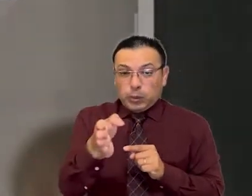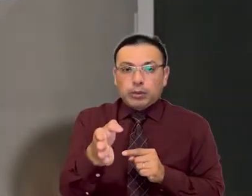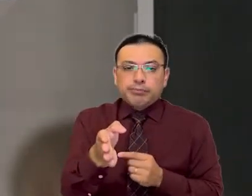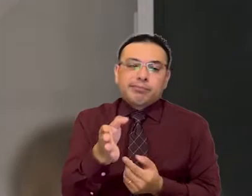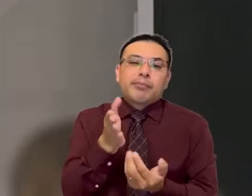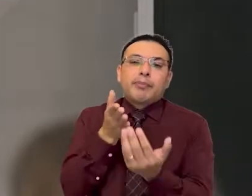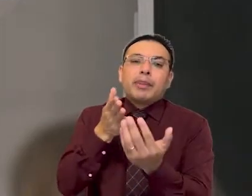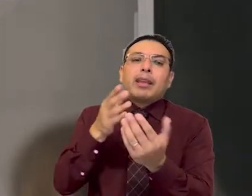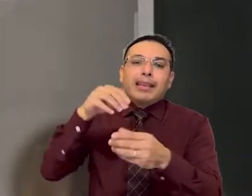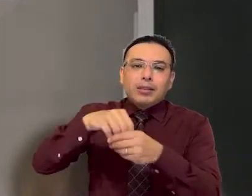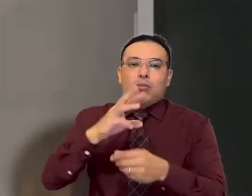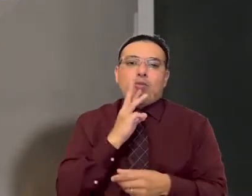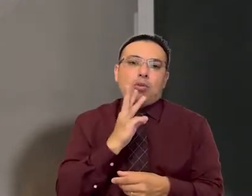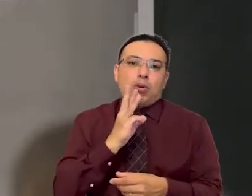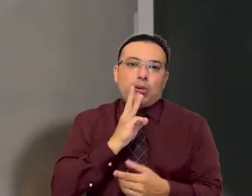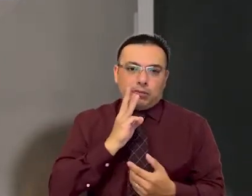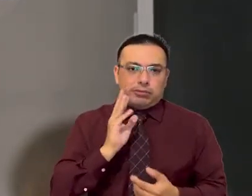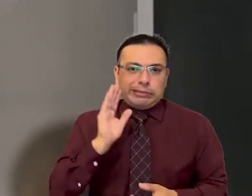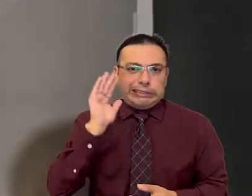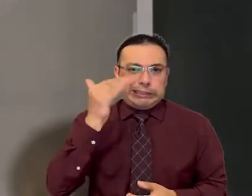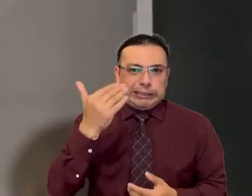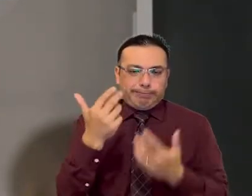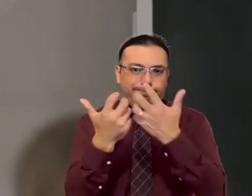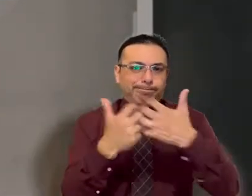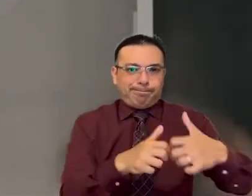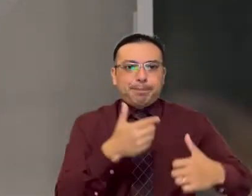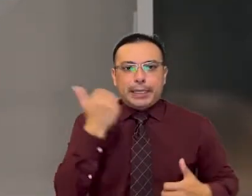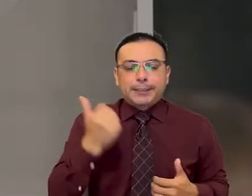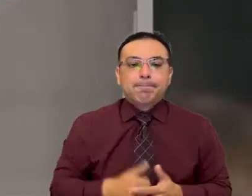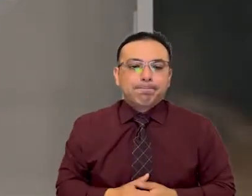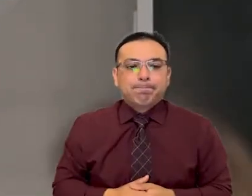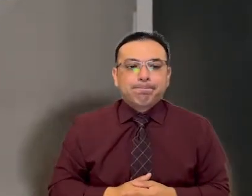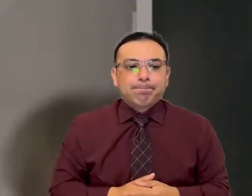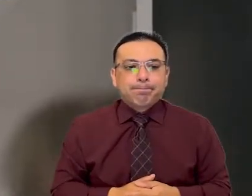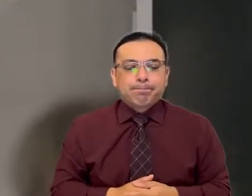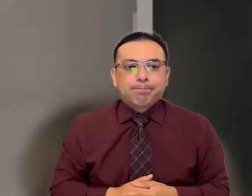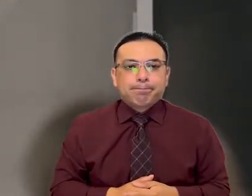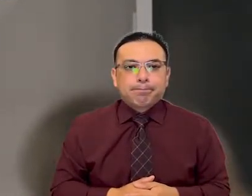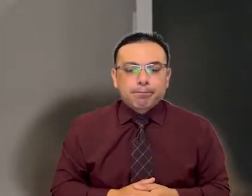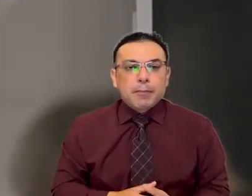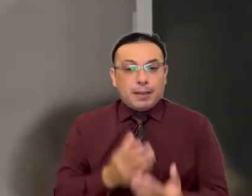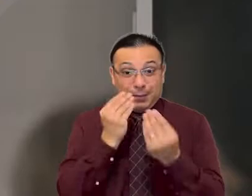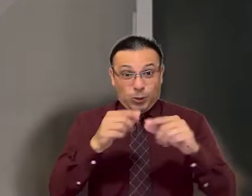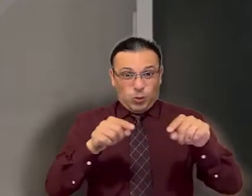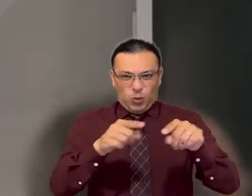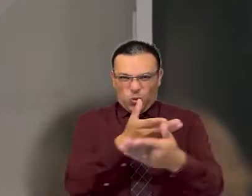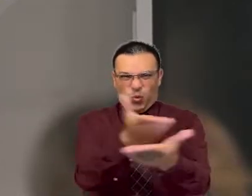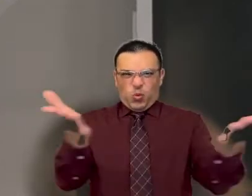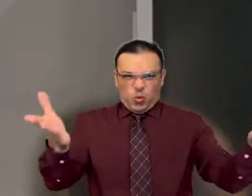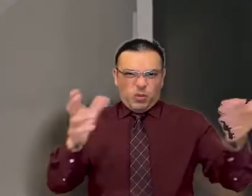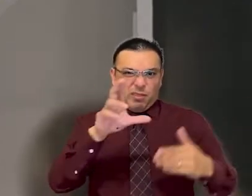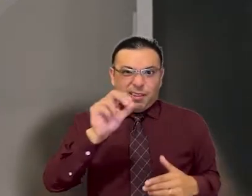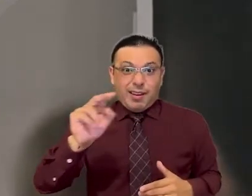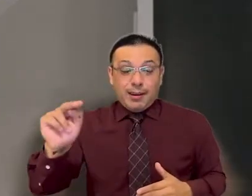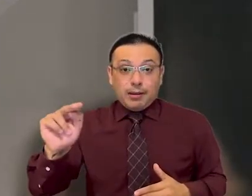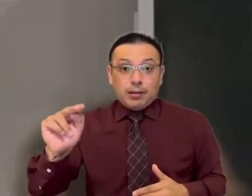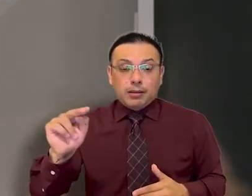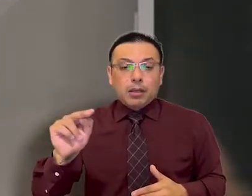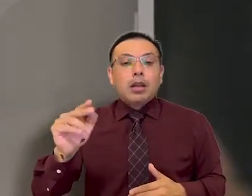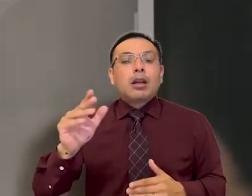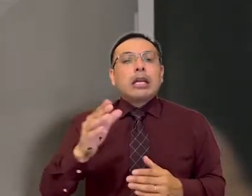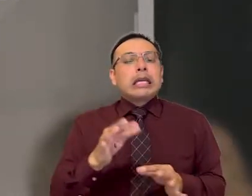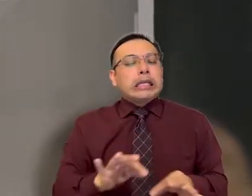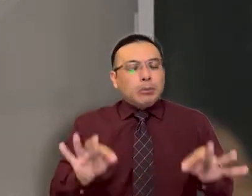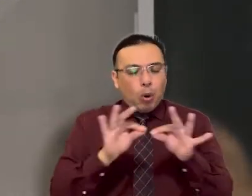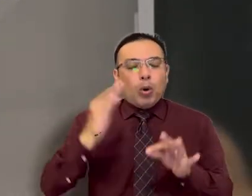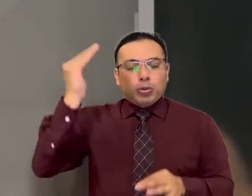important. And to stress to this community in particular, we fully recognize the importance of the Long Island Sound